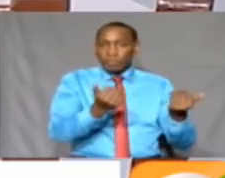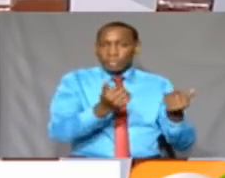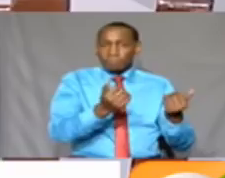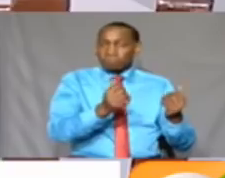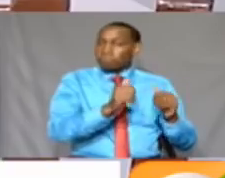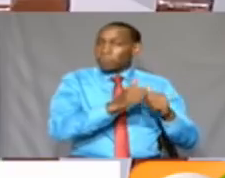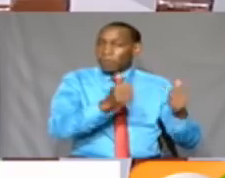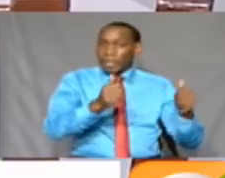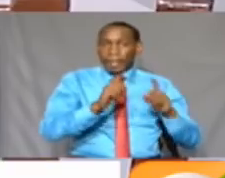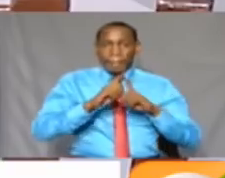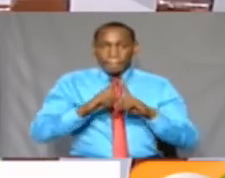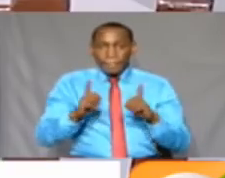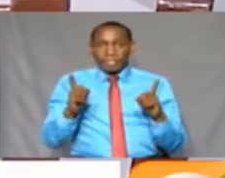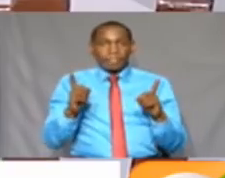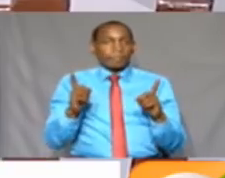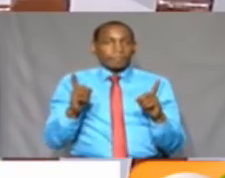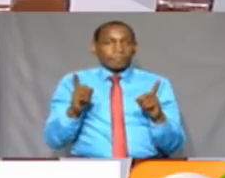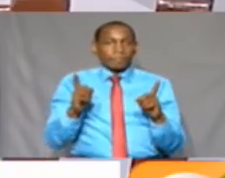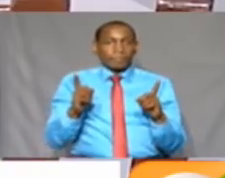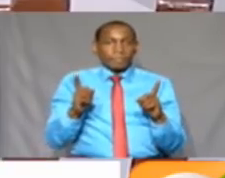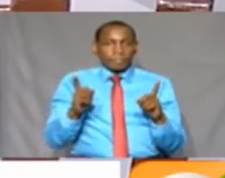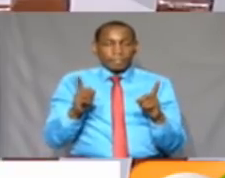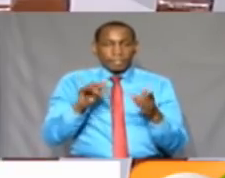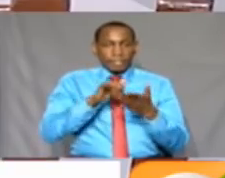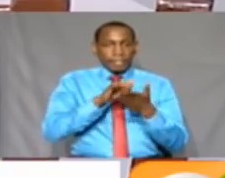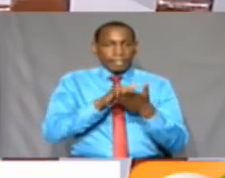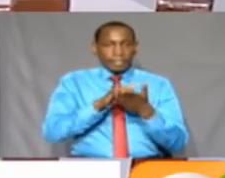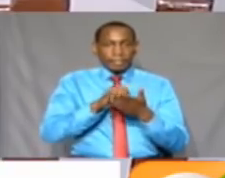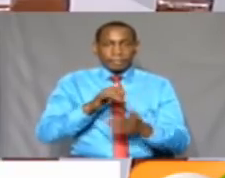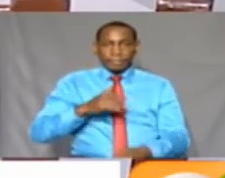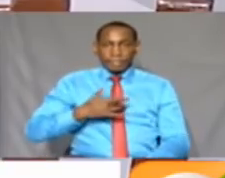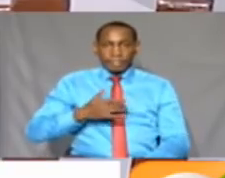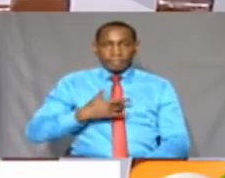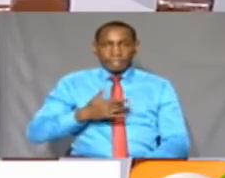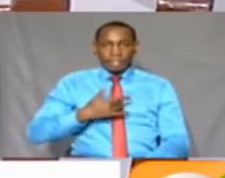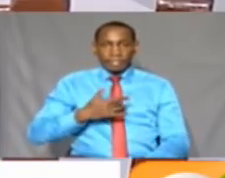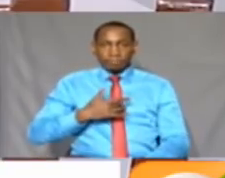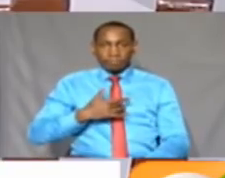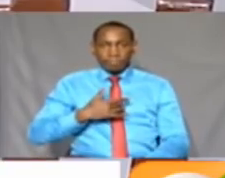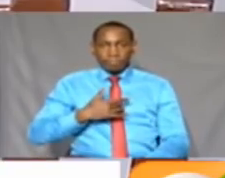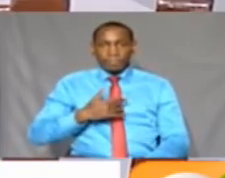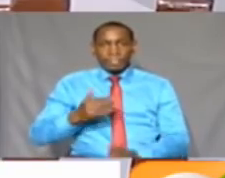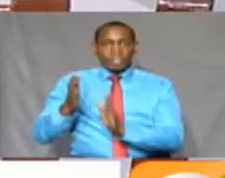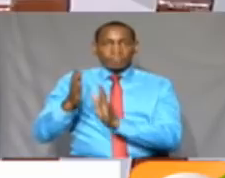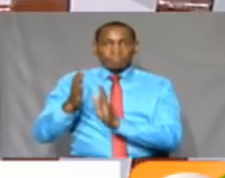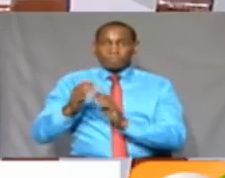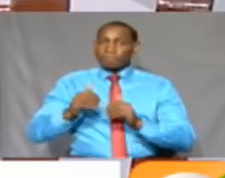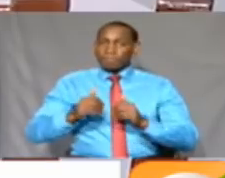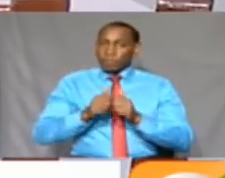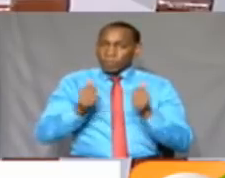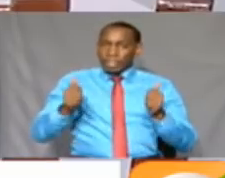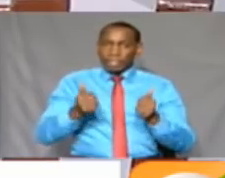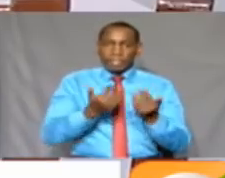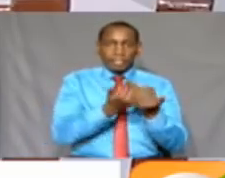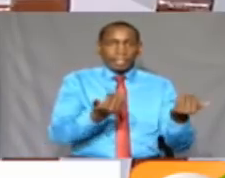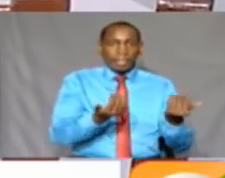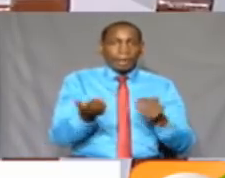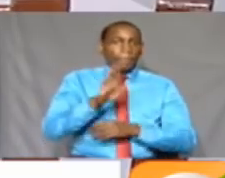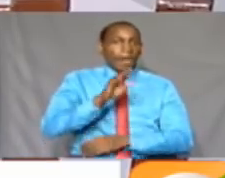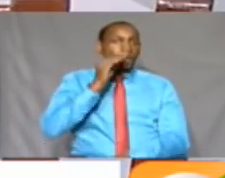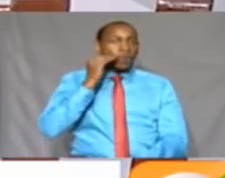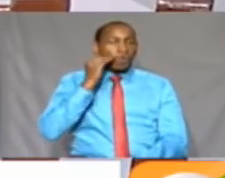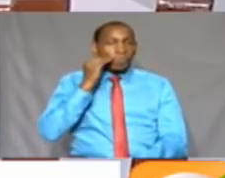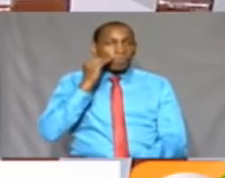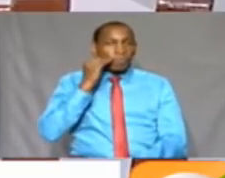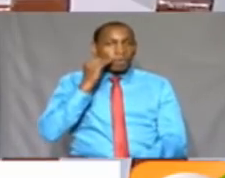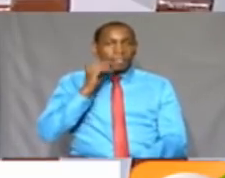safe. And one of the things that is creating that false sense of security is that your child comes back home, and where do they go to?